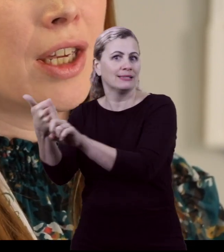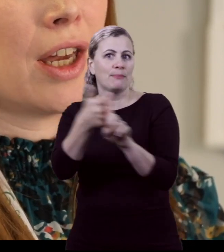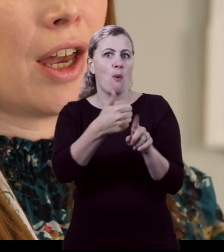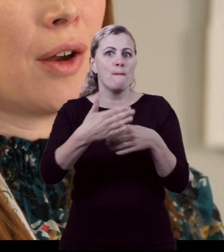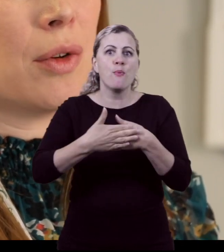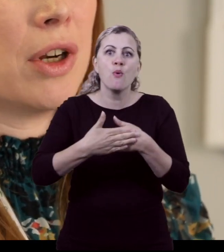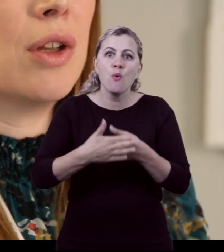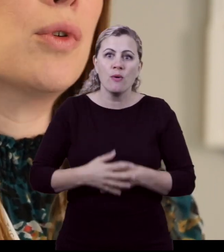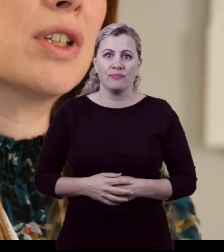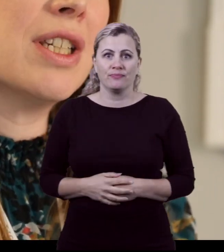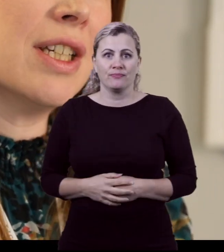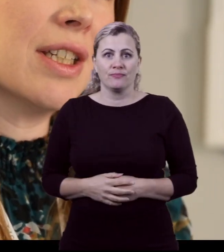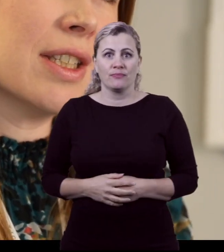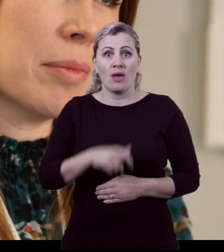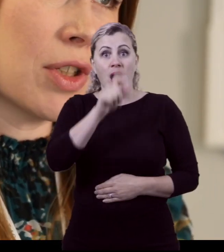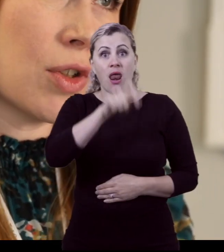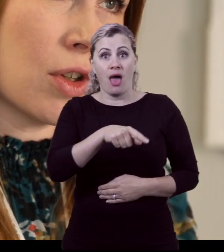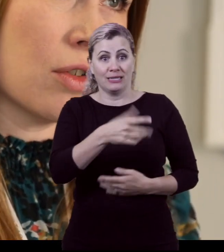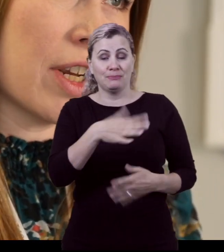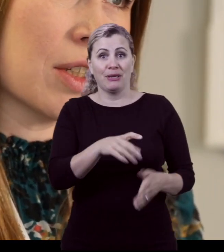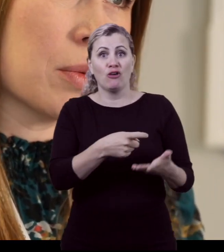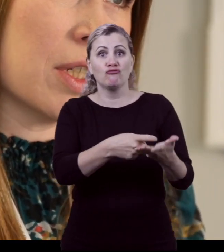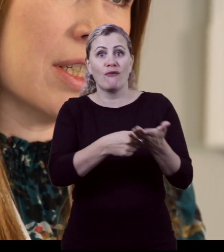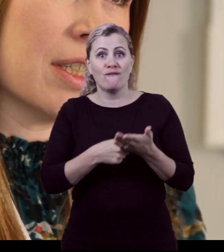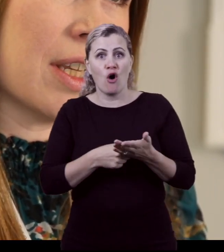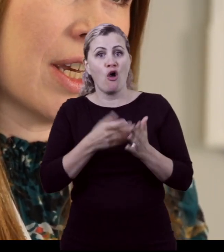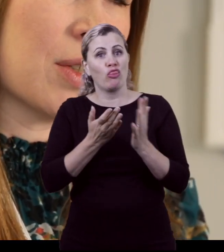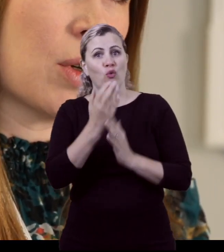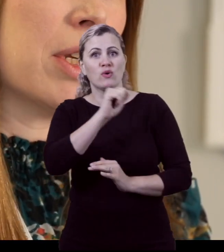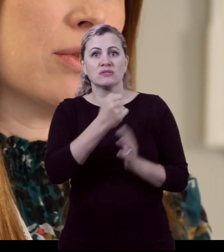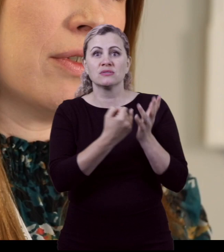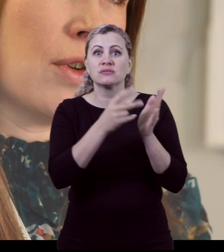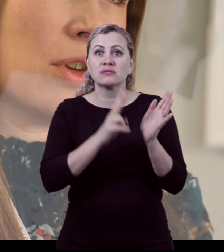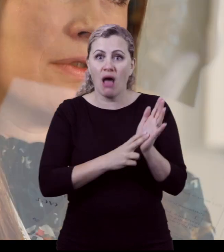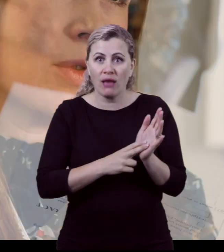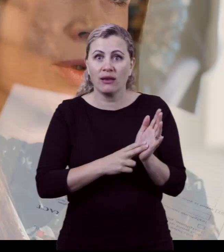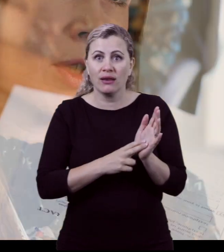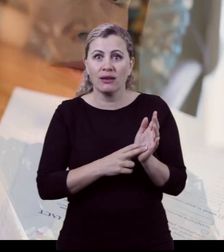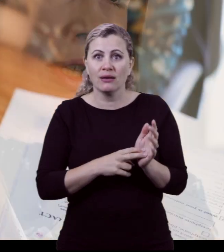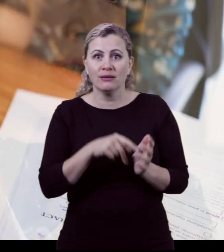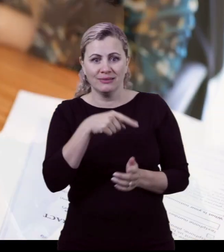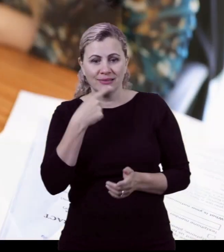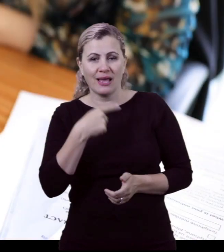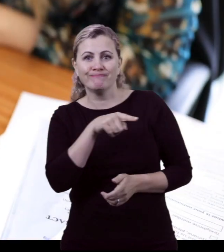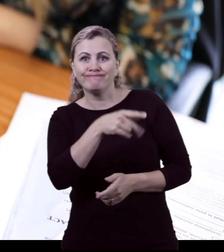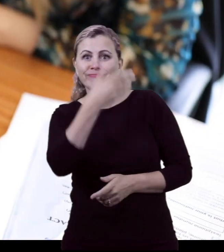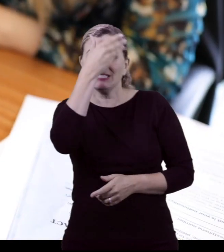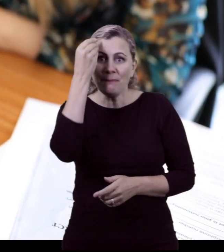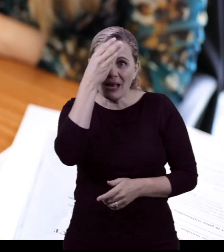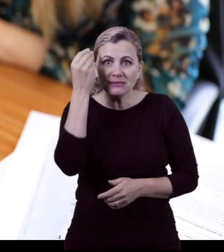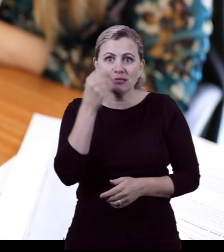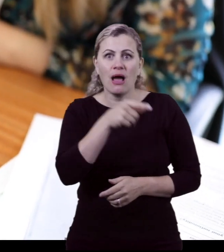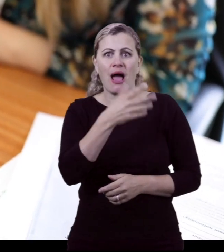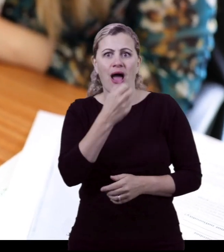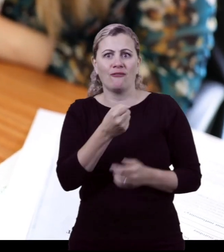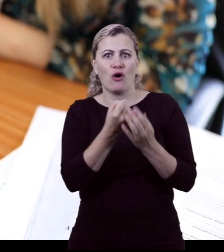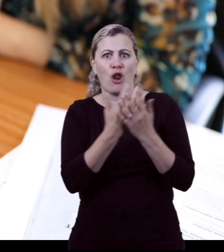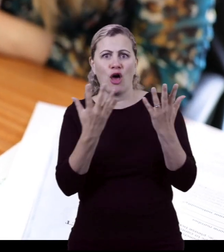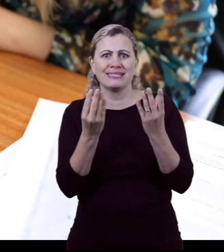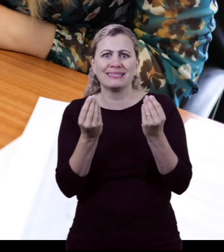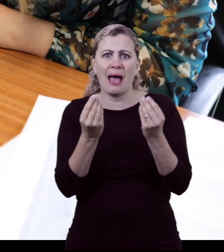check. There were other works needed, some external rails were needed there, so I made a referral for those to be installed.